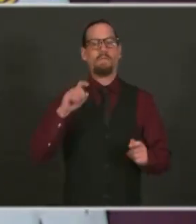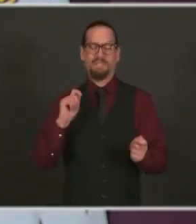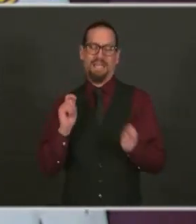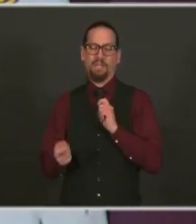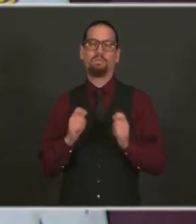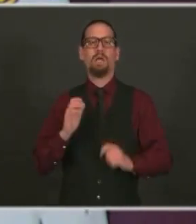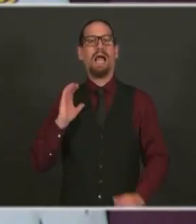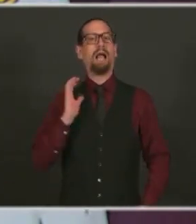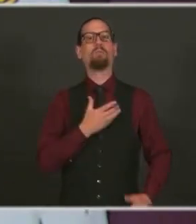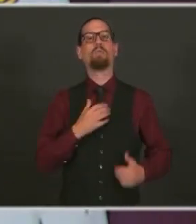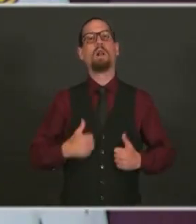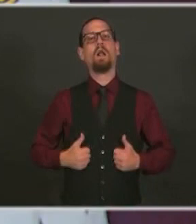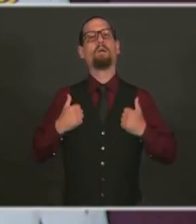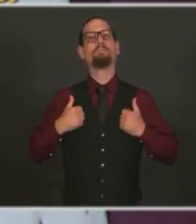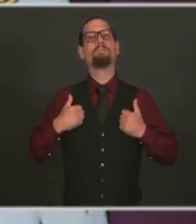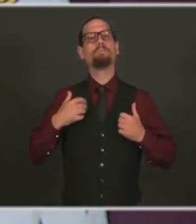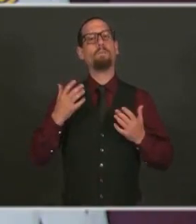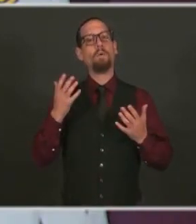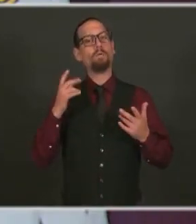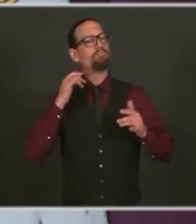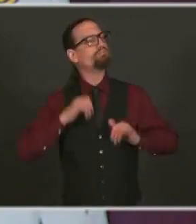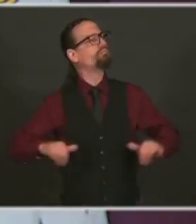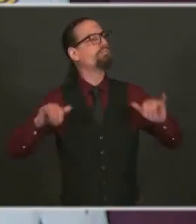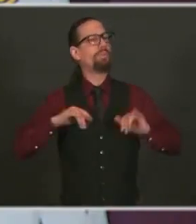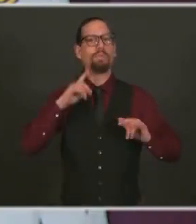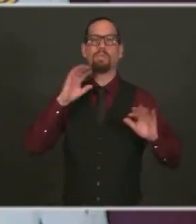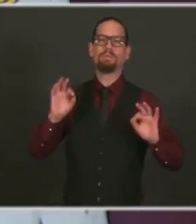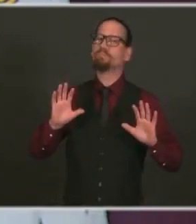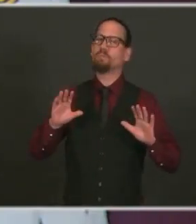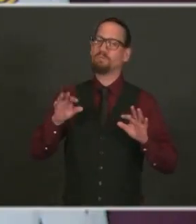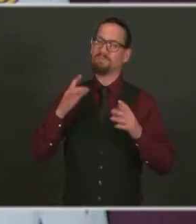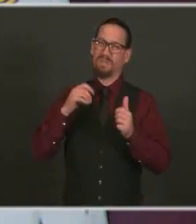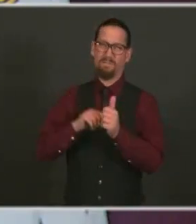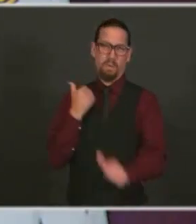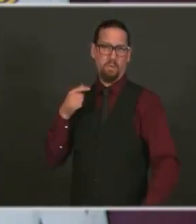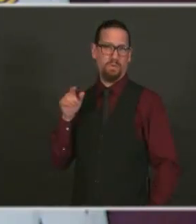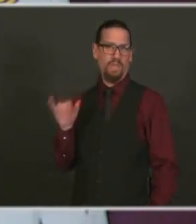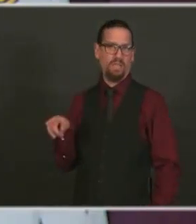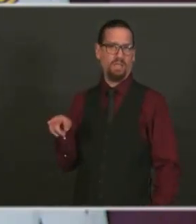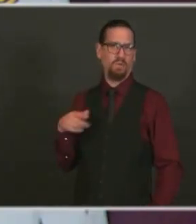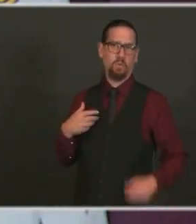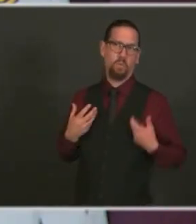That's tough to hear, I realize, because we're all sick of it.